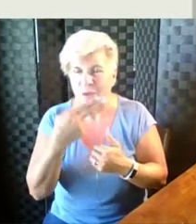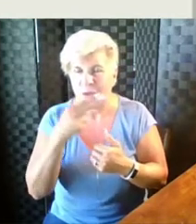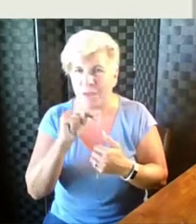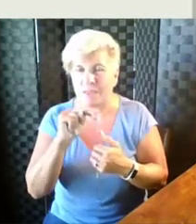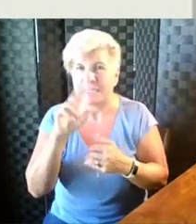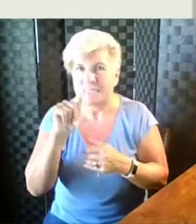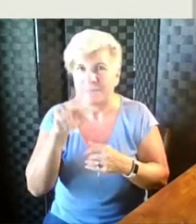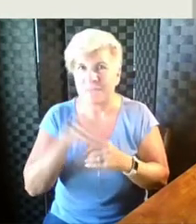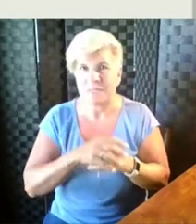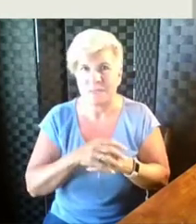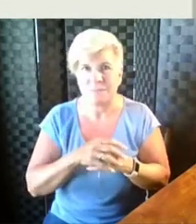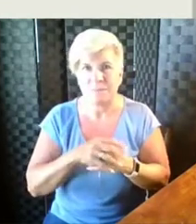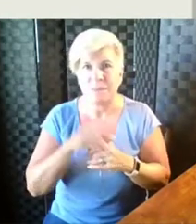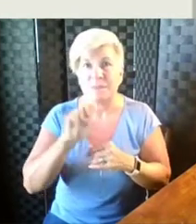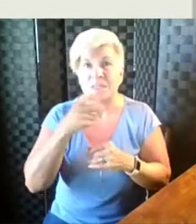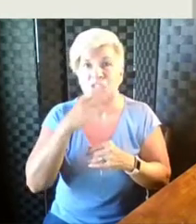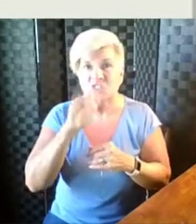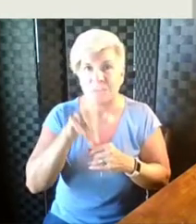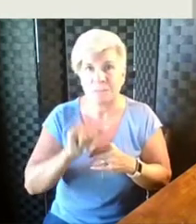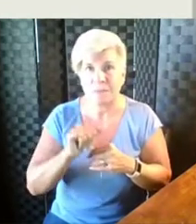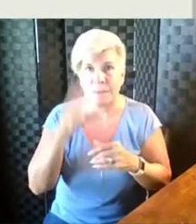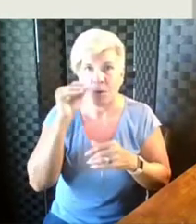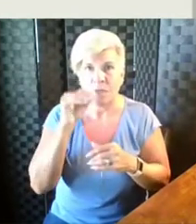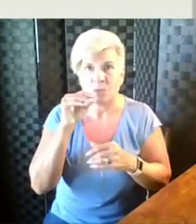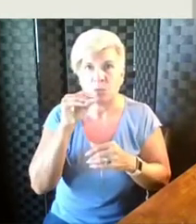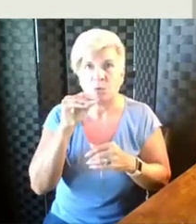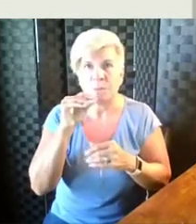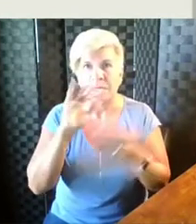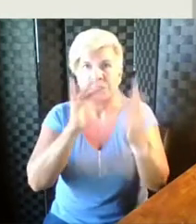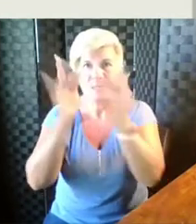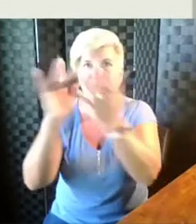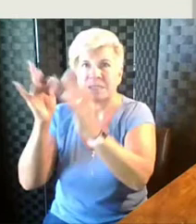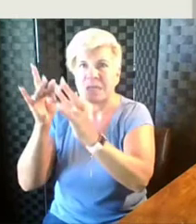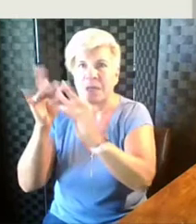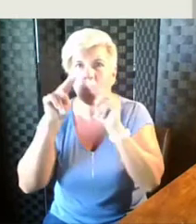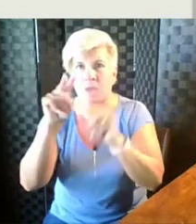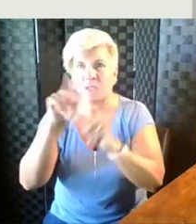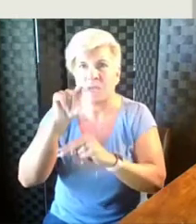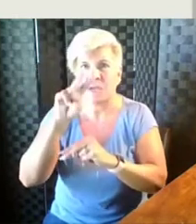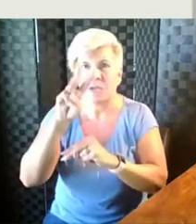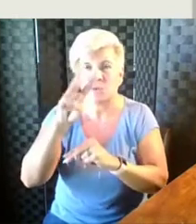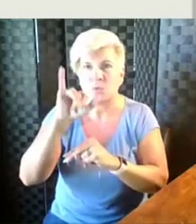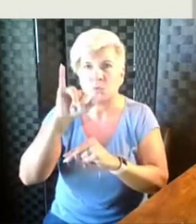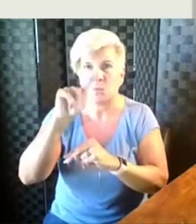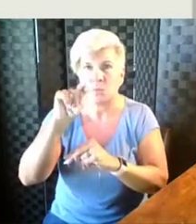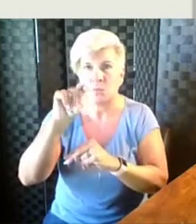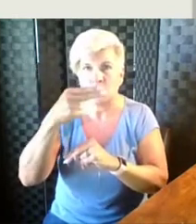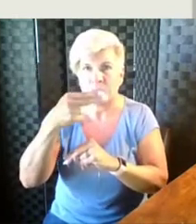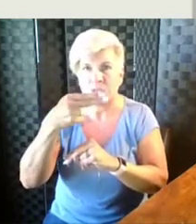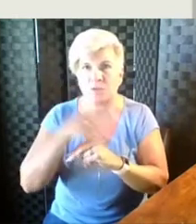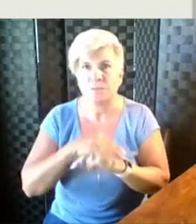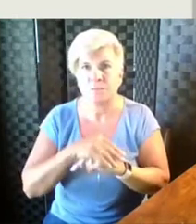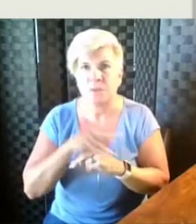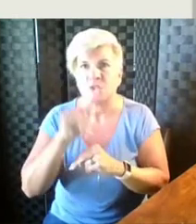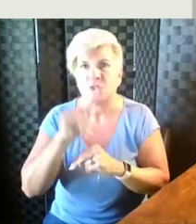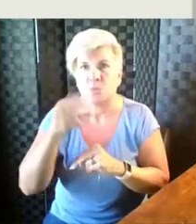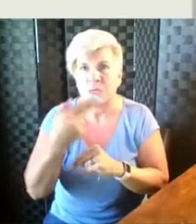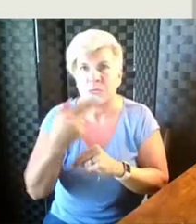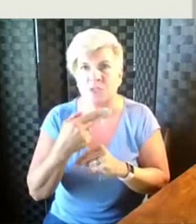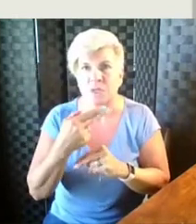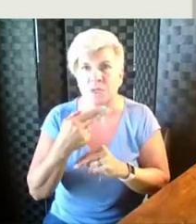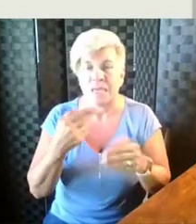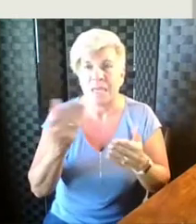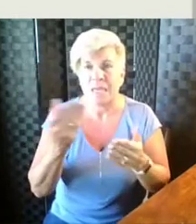live streaming their games on Twitch. Twitch is the world's top live streaming platform. Twitch has raised more